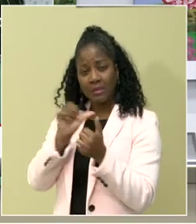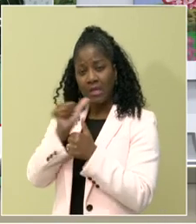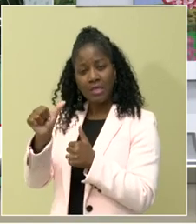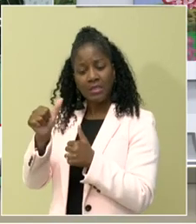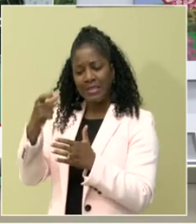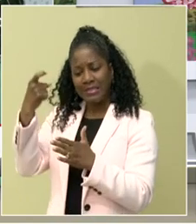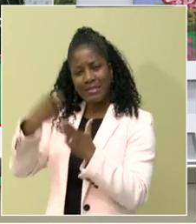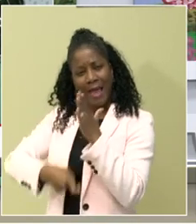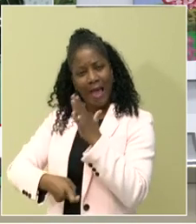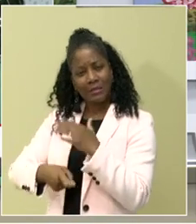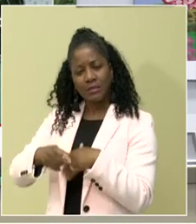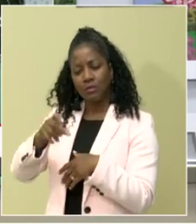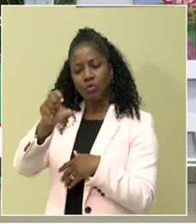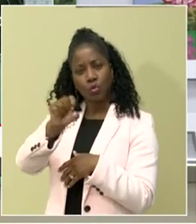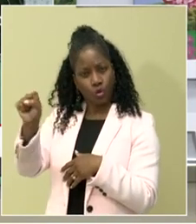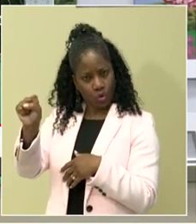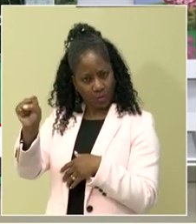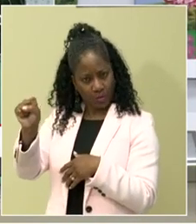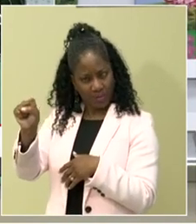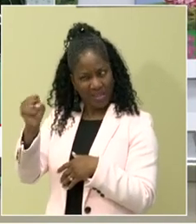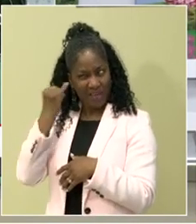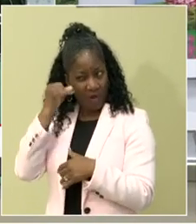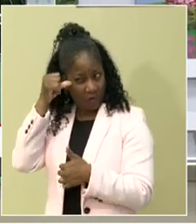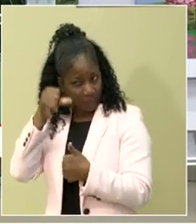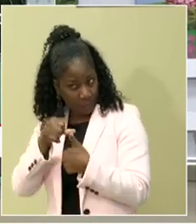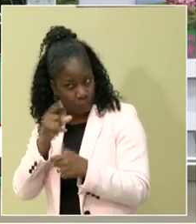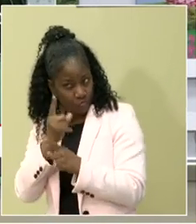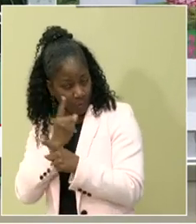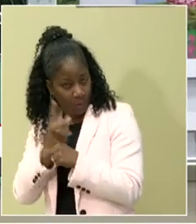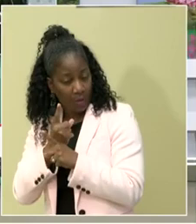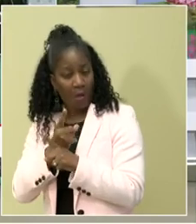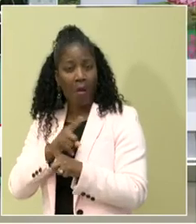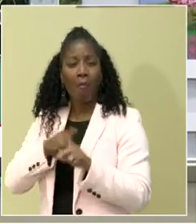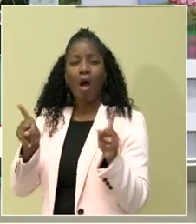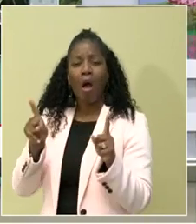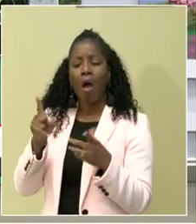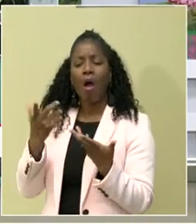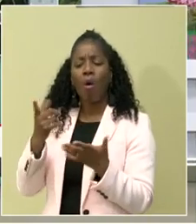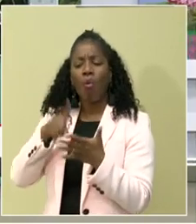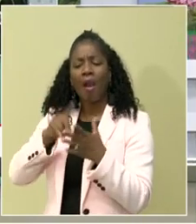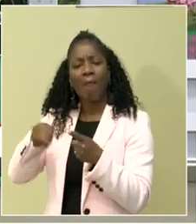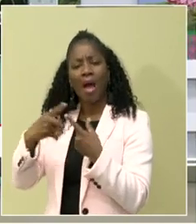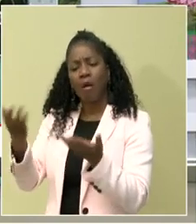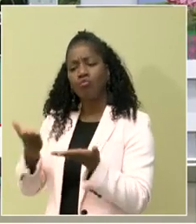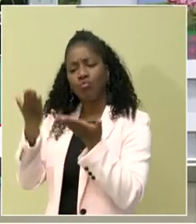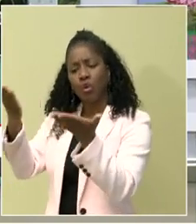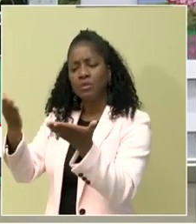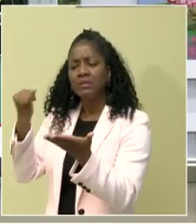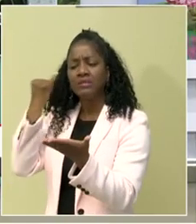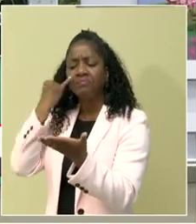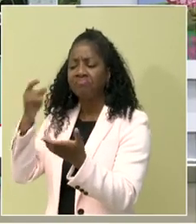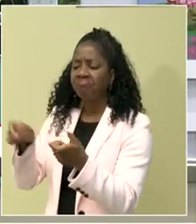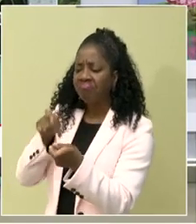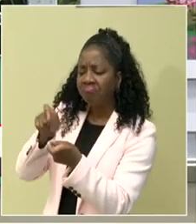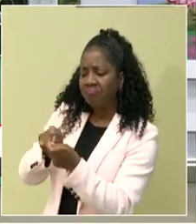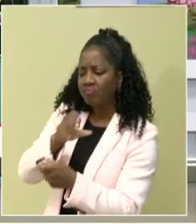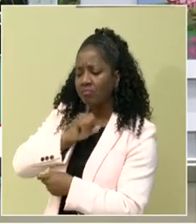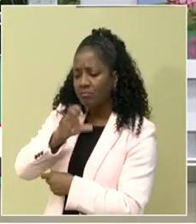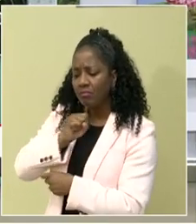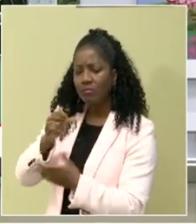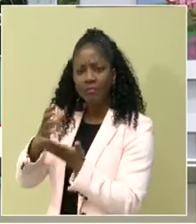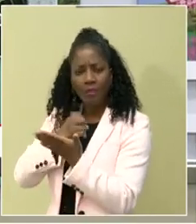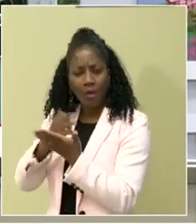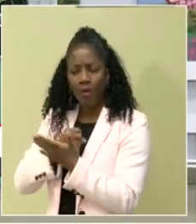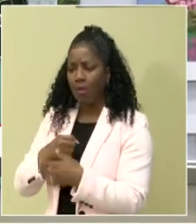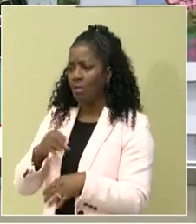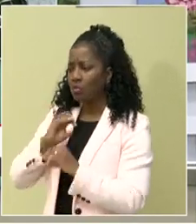as I recall. But what about the proposal that's come up before about just, you know, if they're a certain age income, no tax